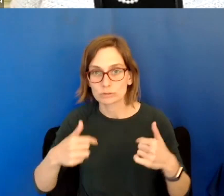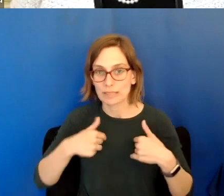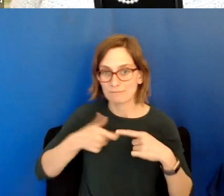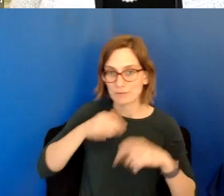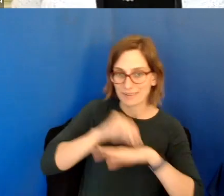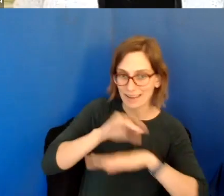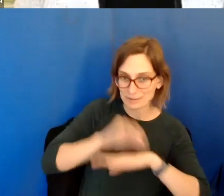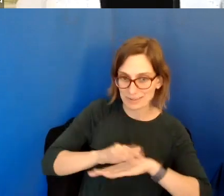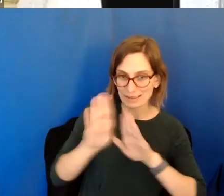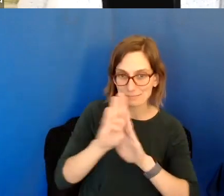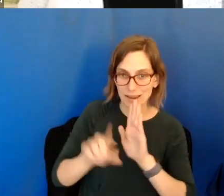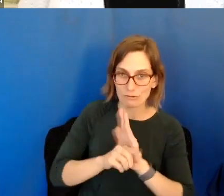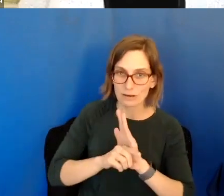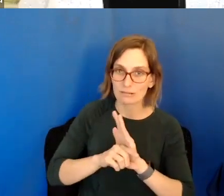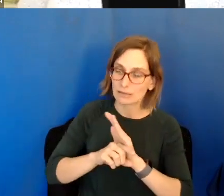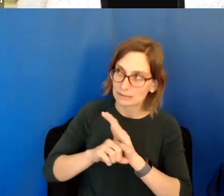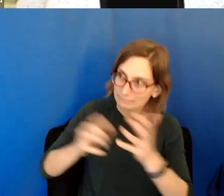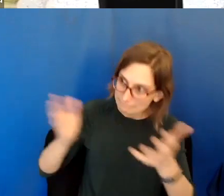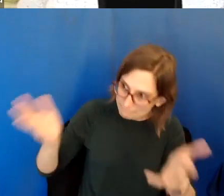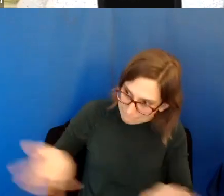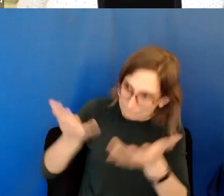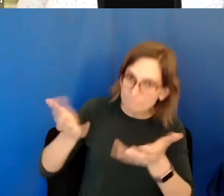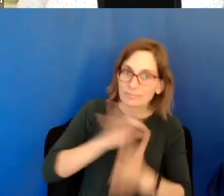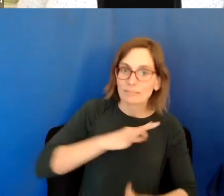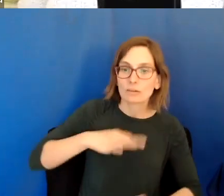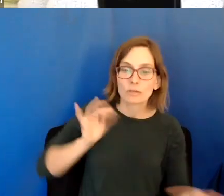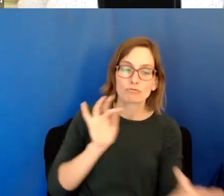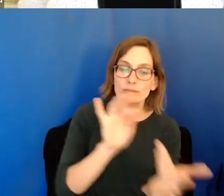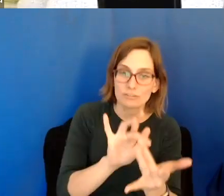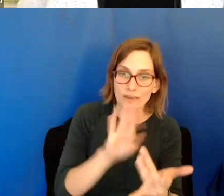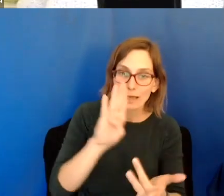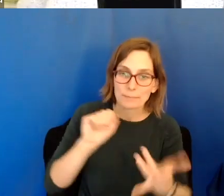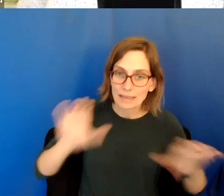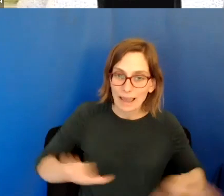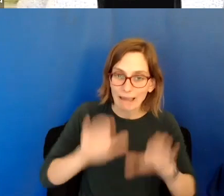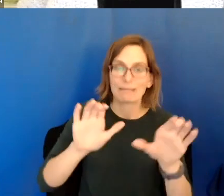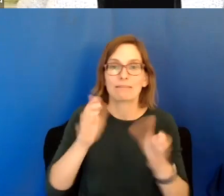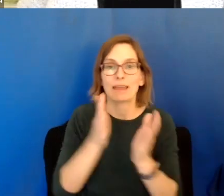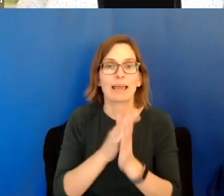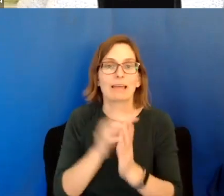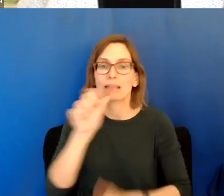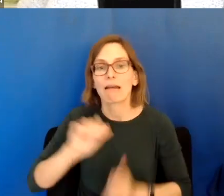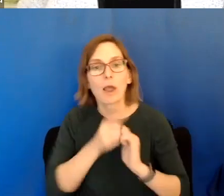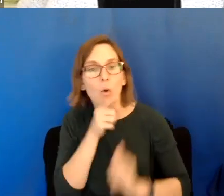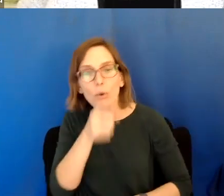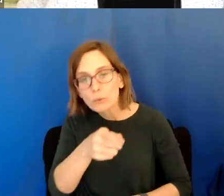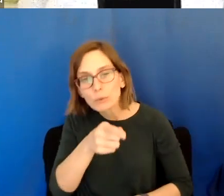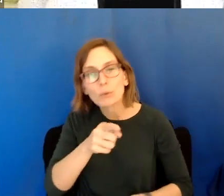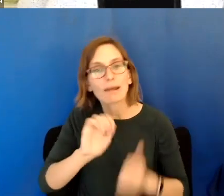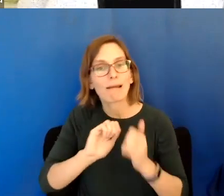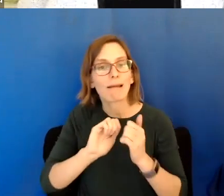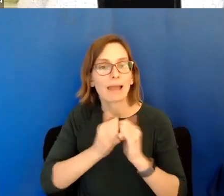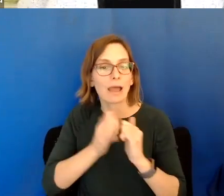background. So for me, I implore faculty to reach out, be proactive, ask your students, not just how they're doing, but how have their